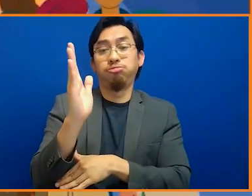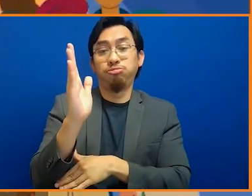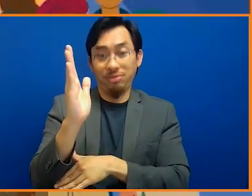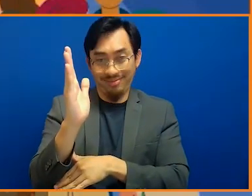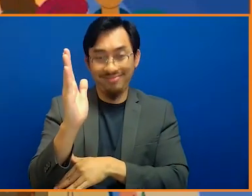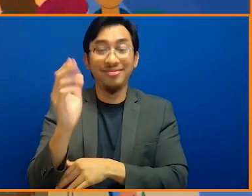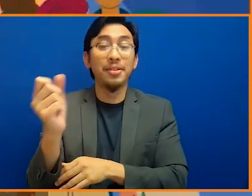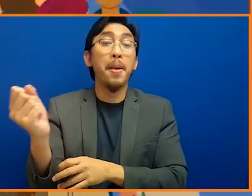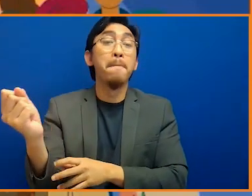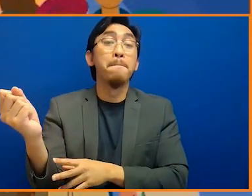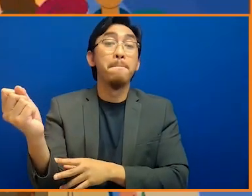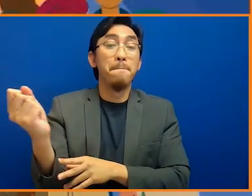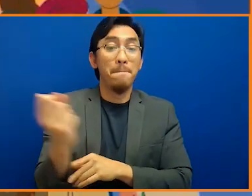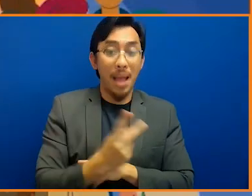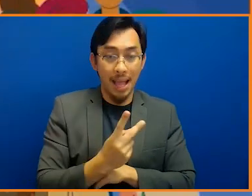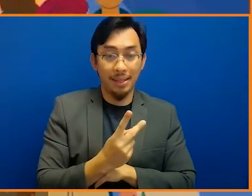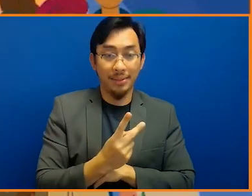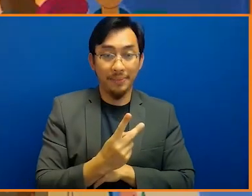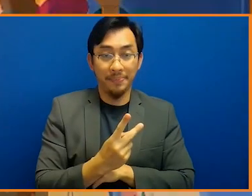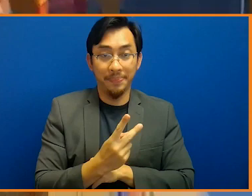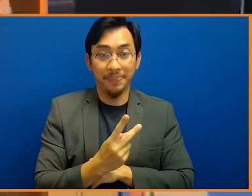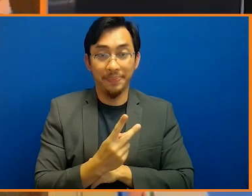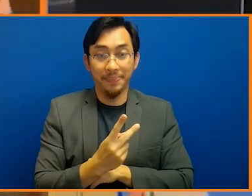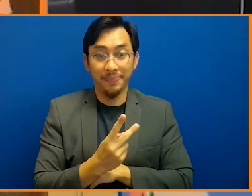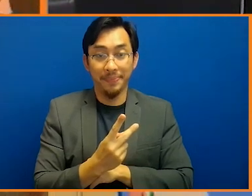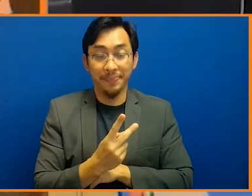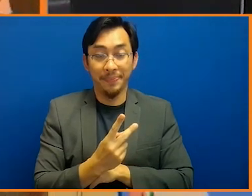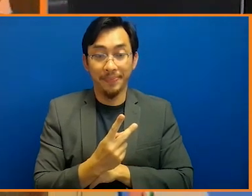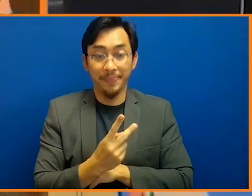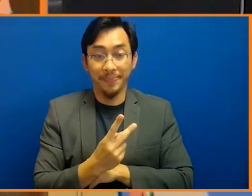will return to the,